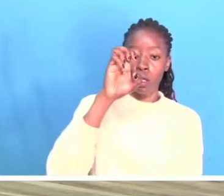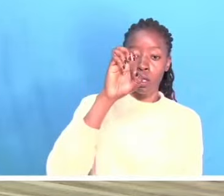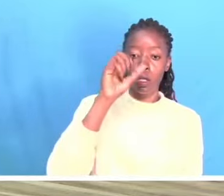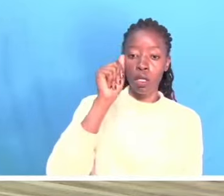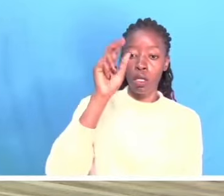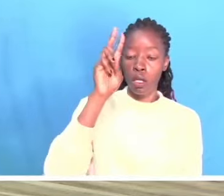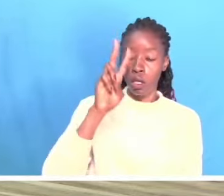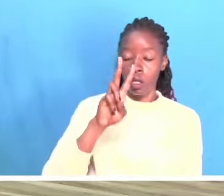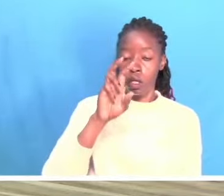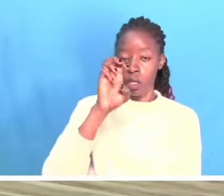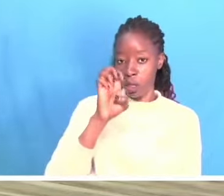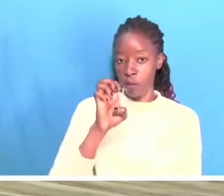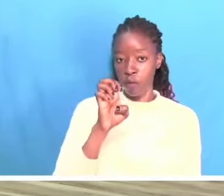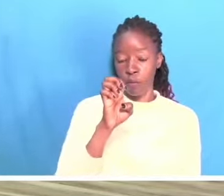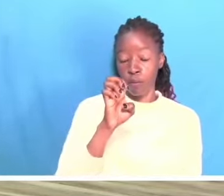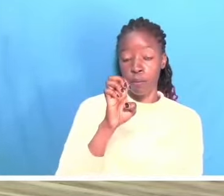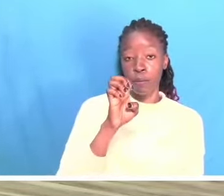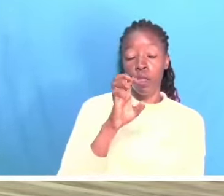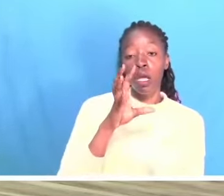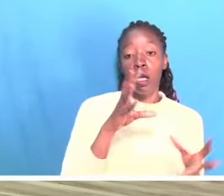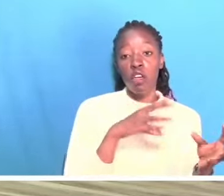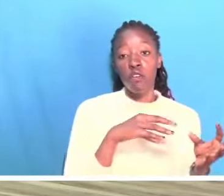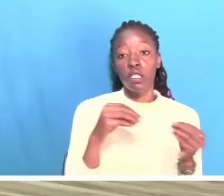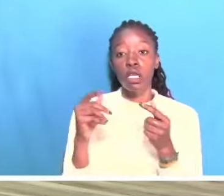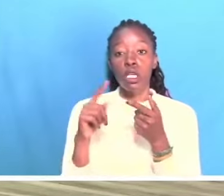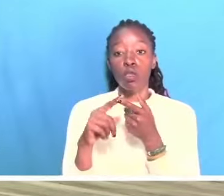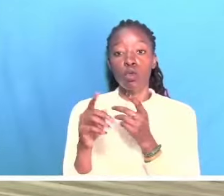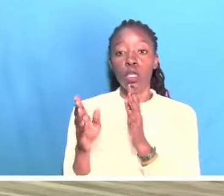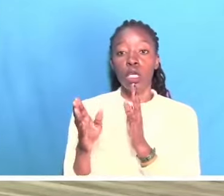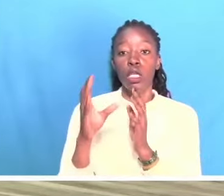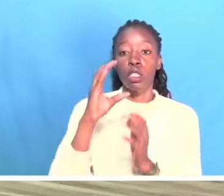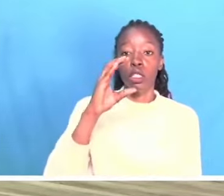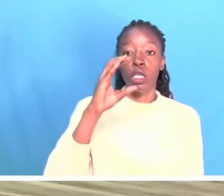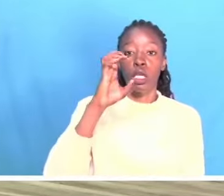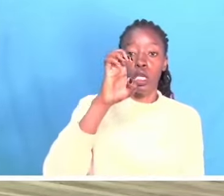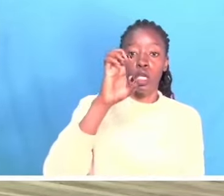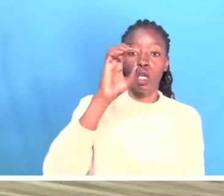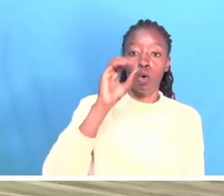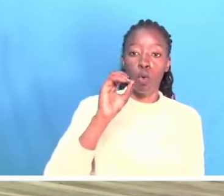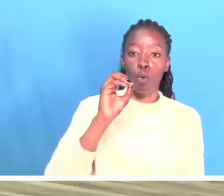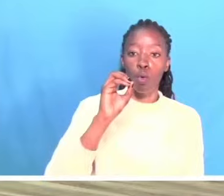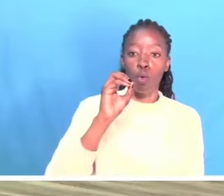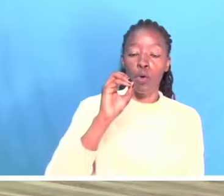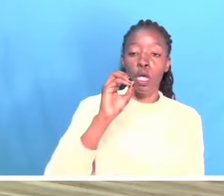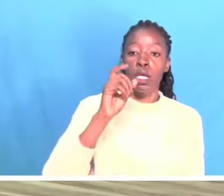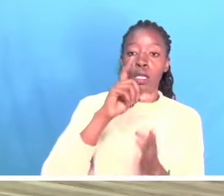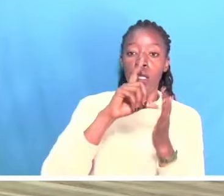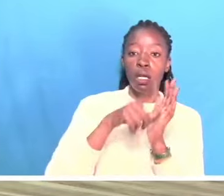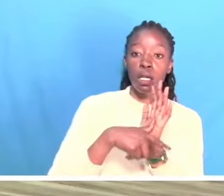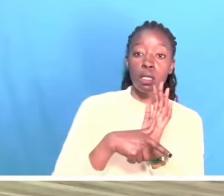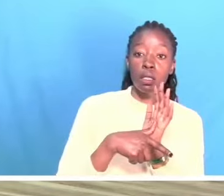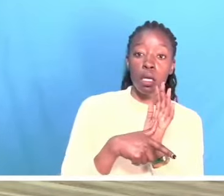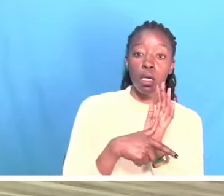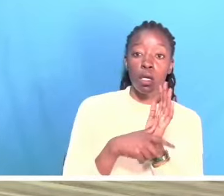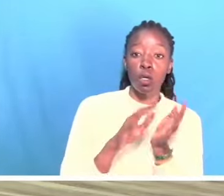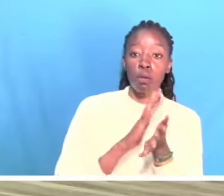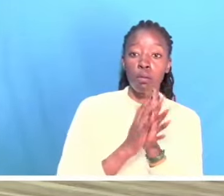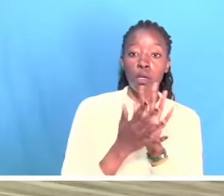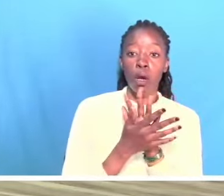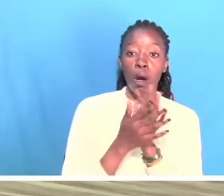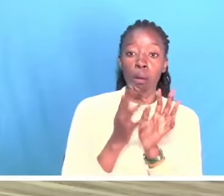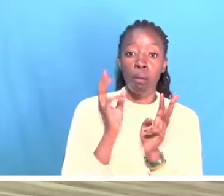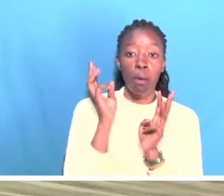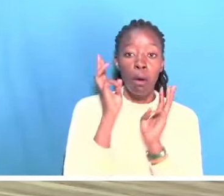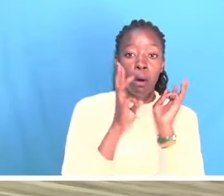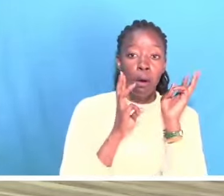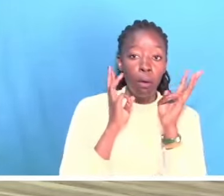for such kind of offenses, the CEO is a worried man. Because he says, if the warrant officer is the one who is doing this, then he is not living